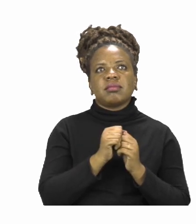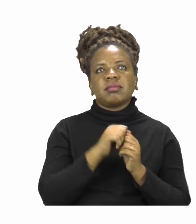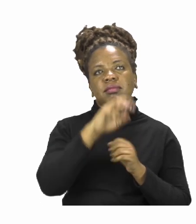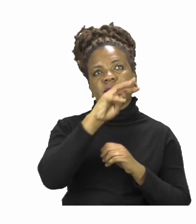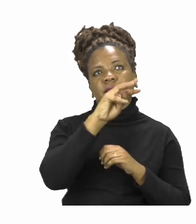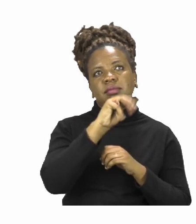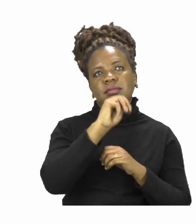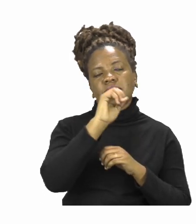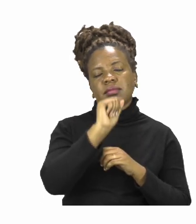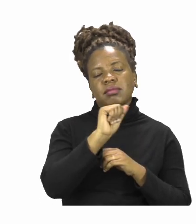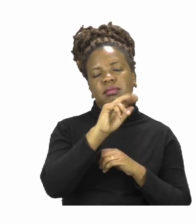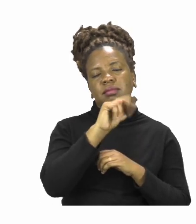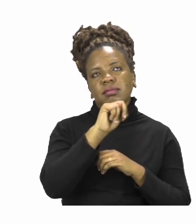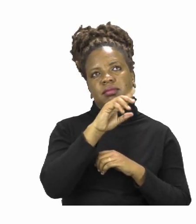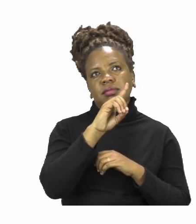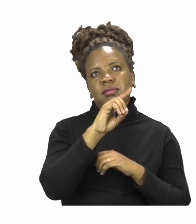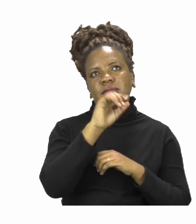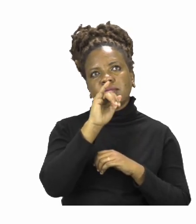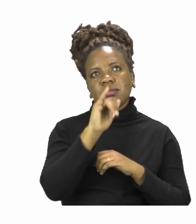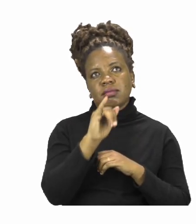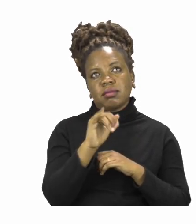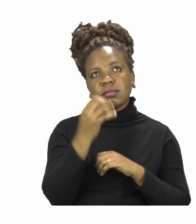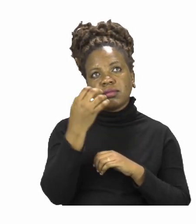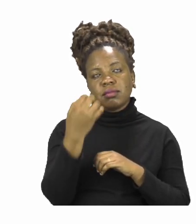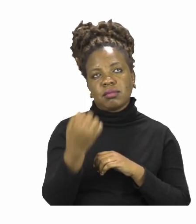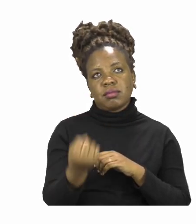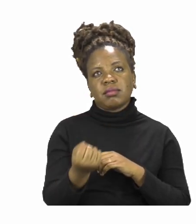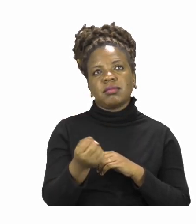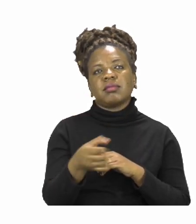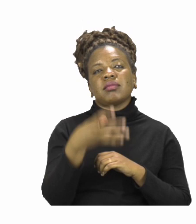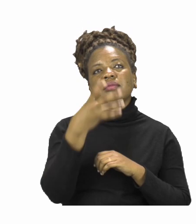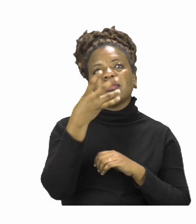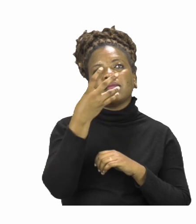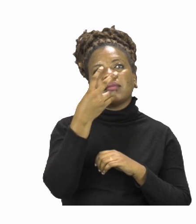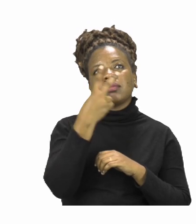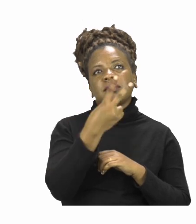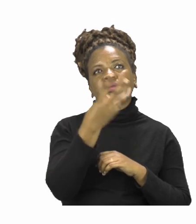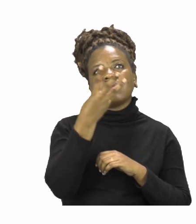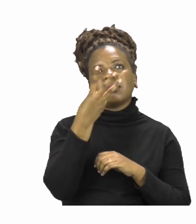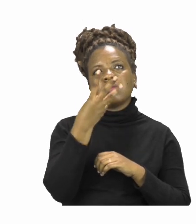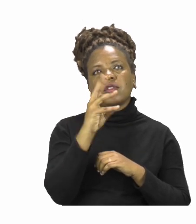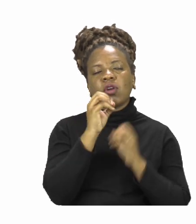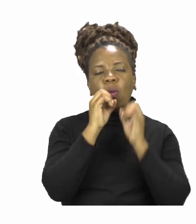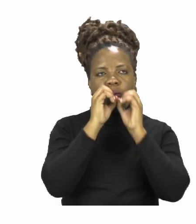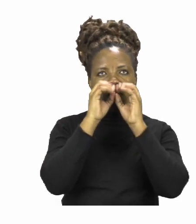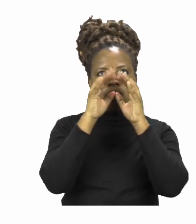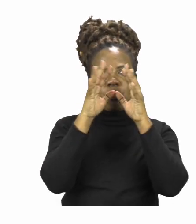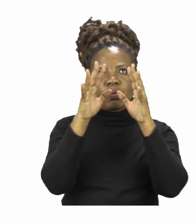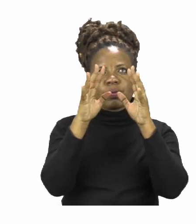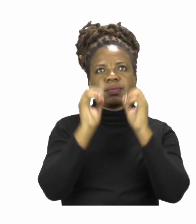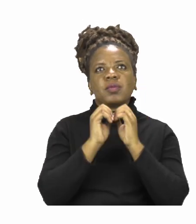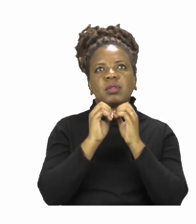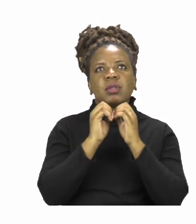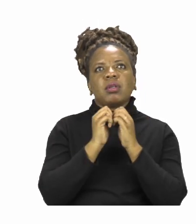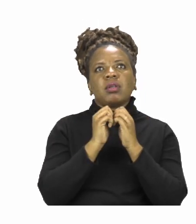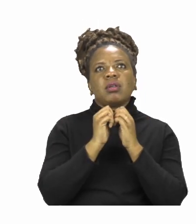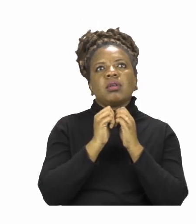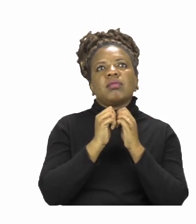Mandy has 26 balloons. Jessie has 4